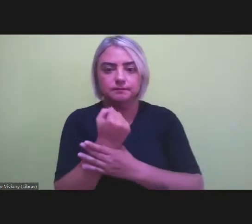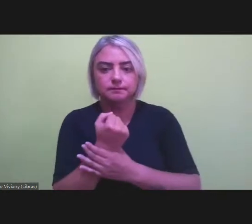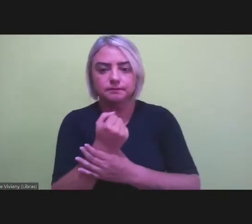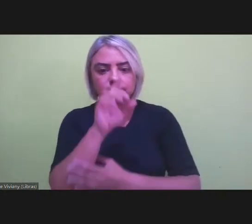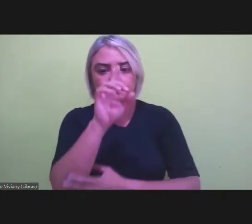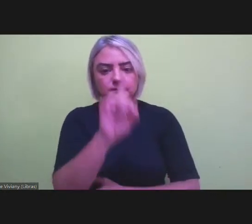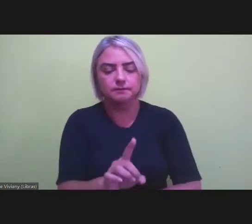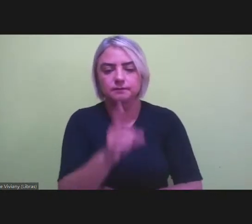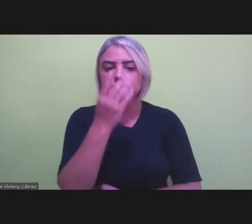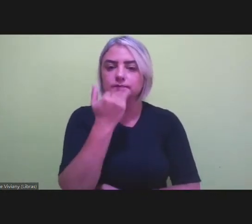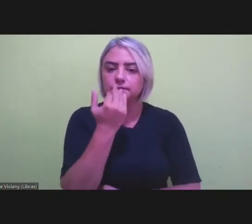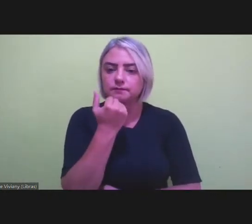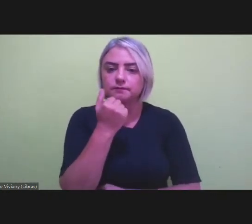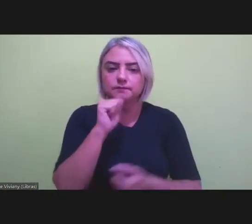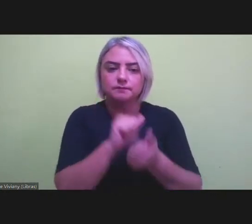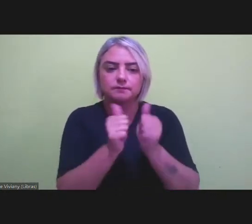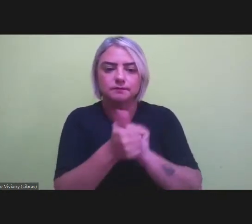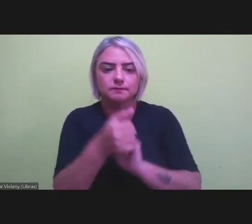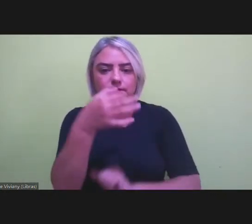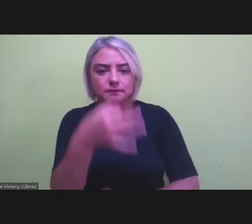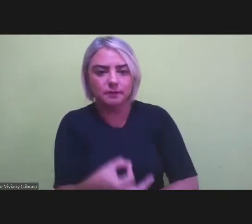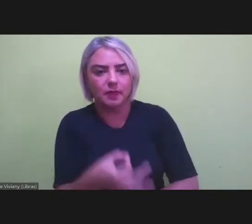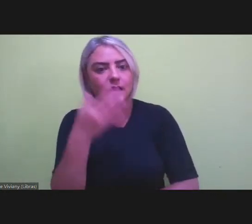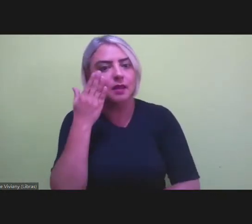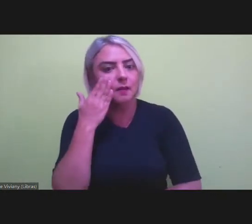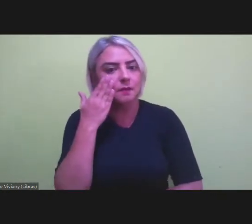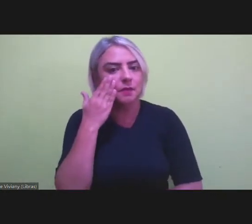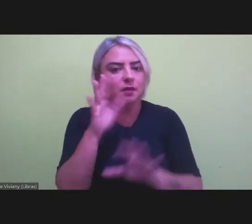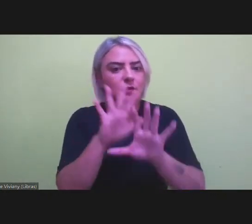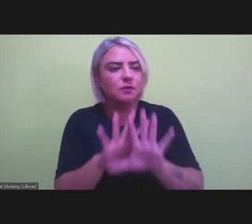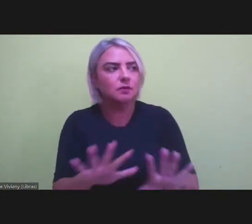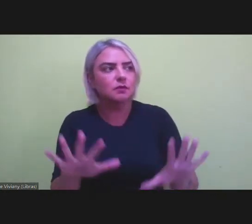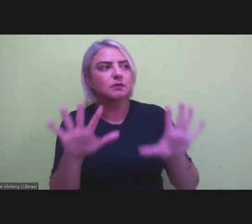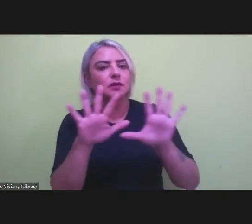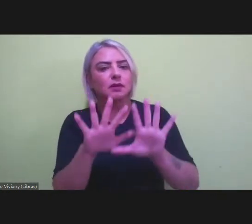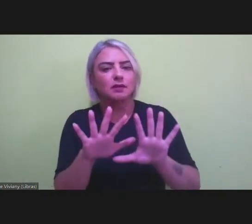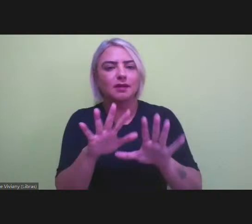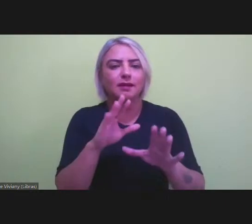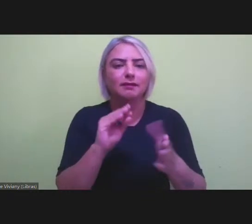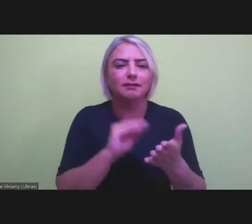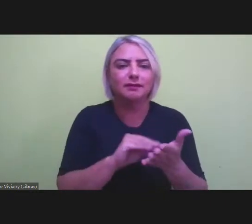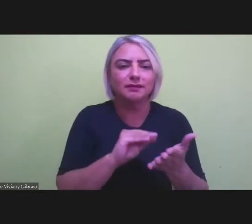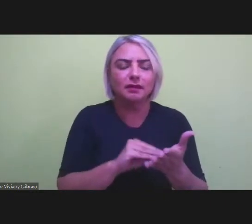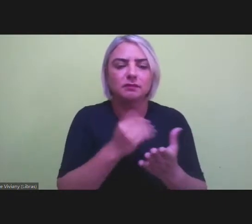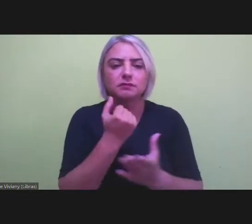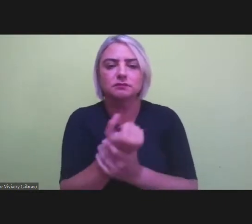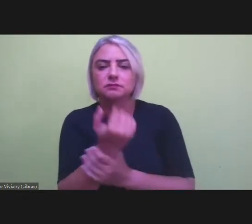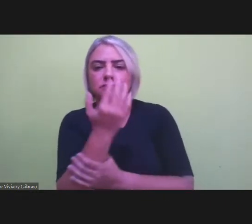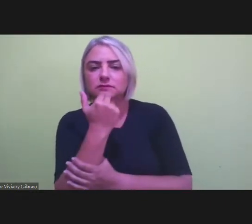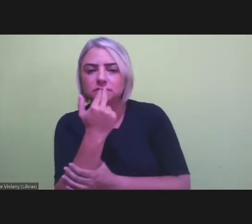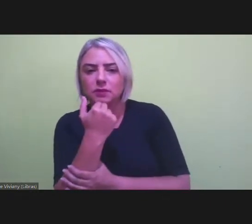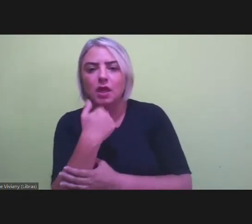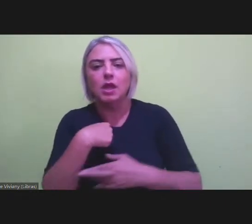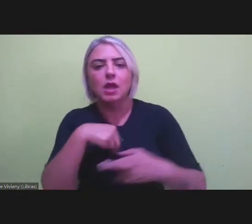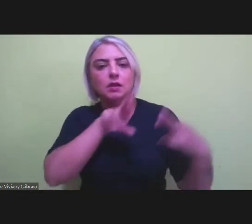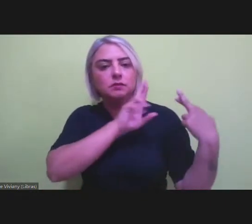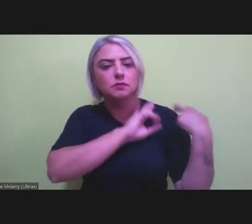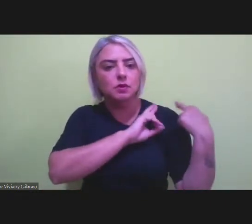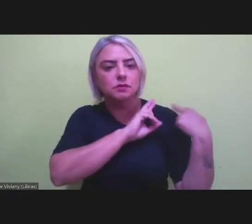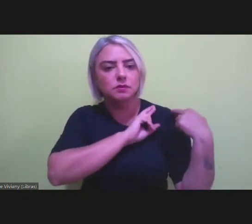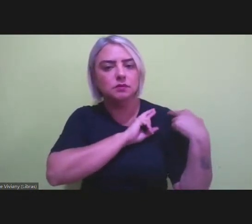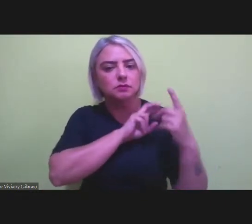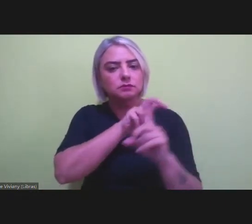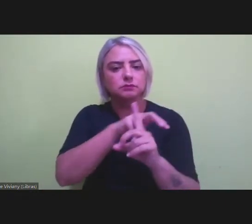sectorial circulation to guarantee the right to adequate food in view of the nutritional